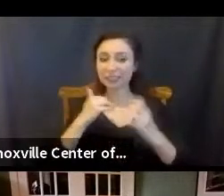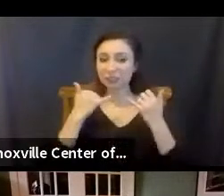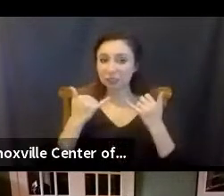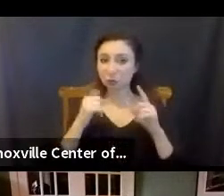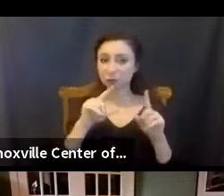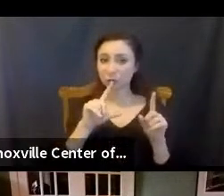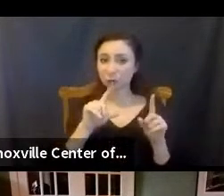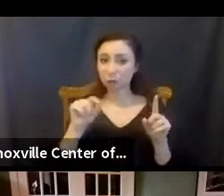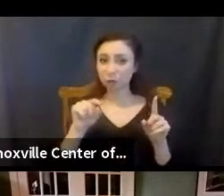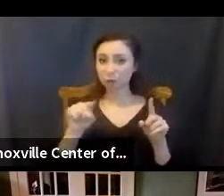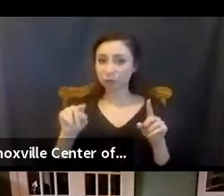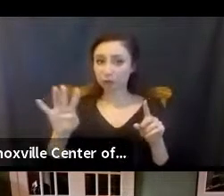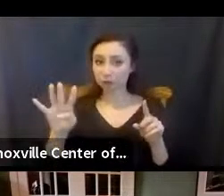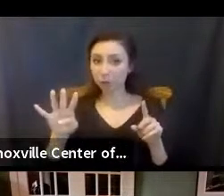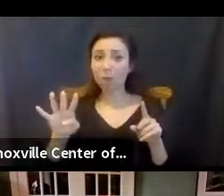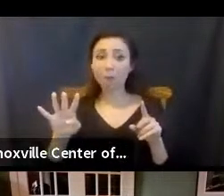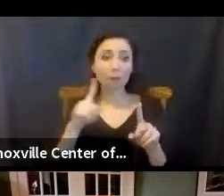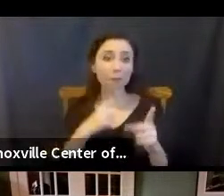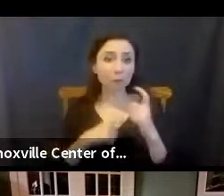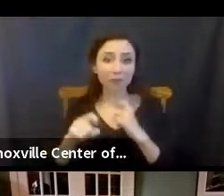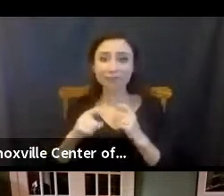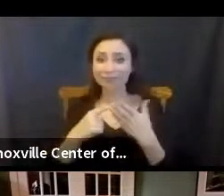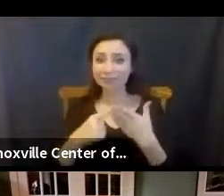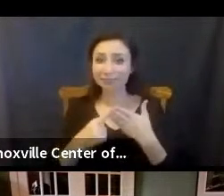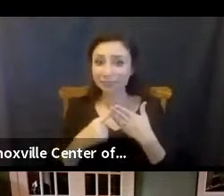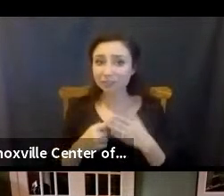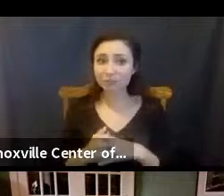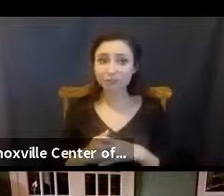2020-4. Questions, discussion?